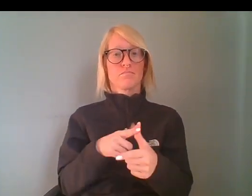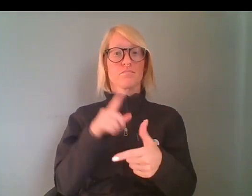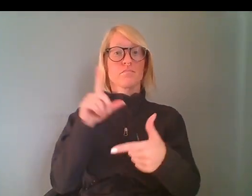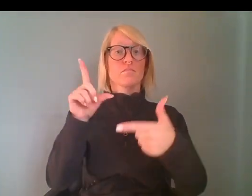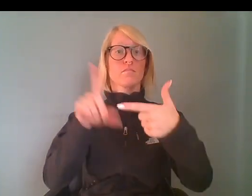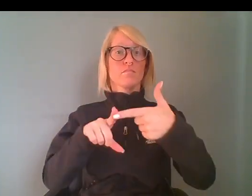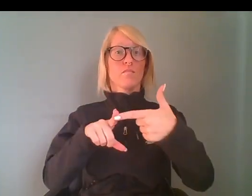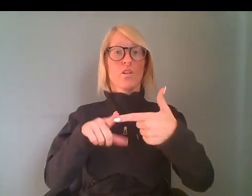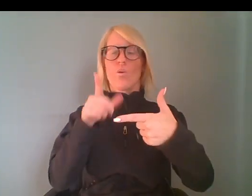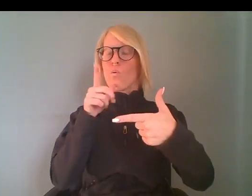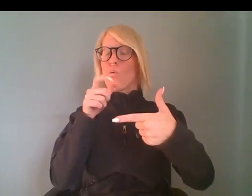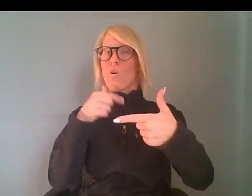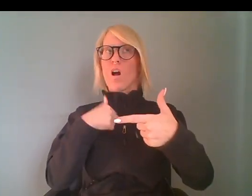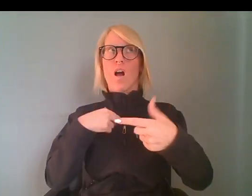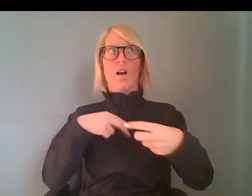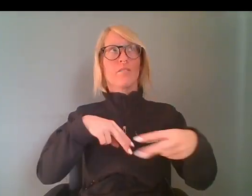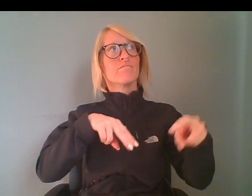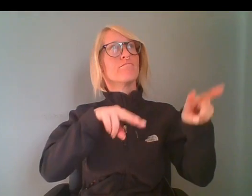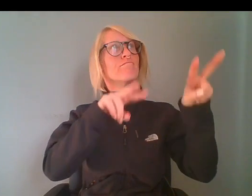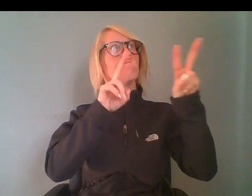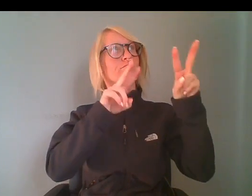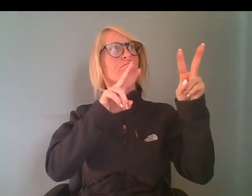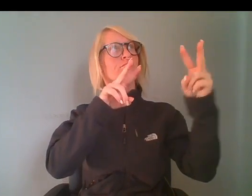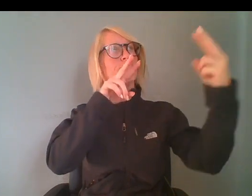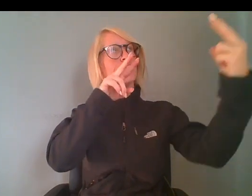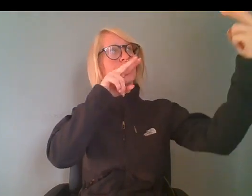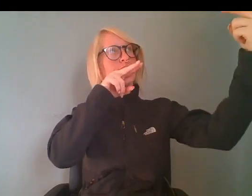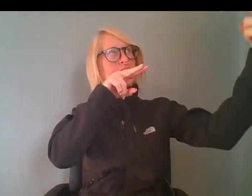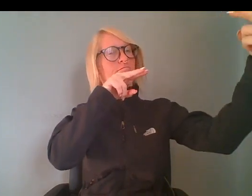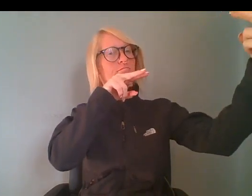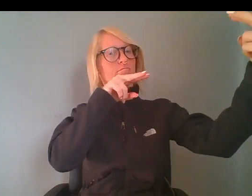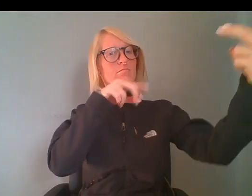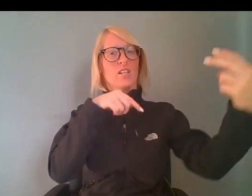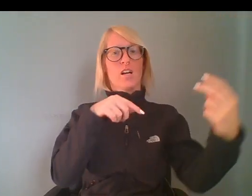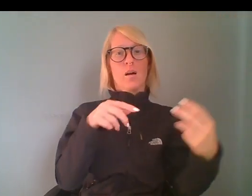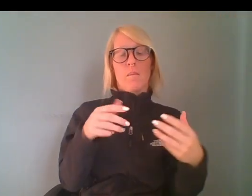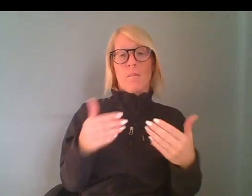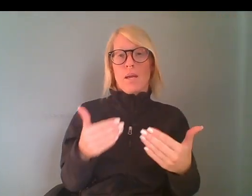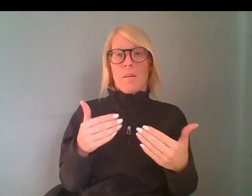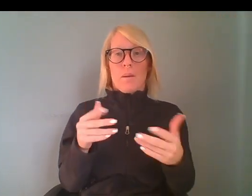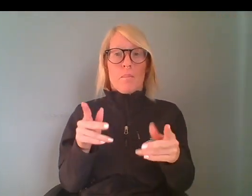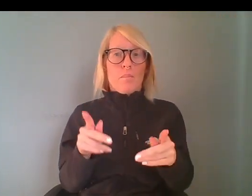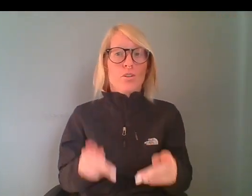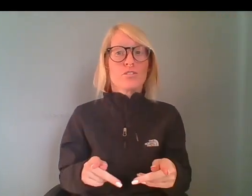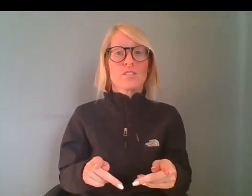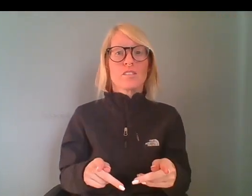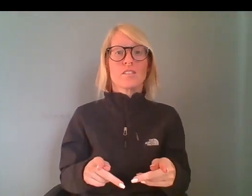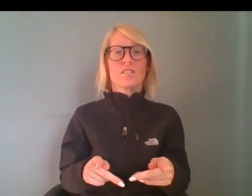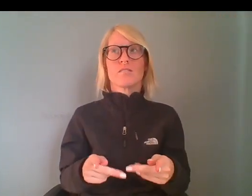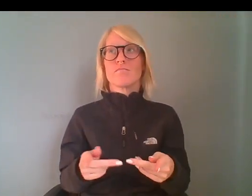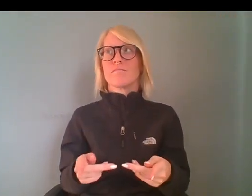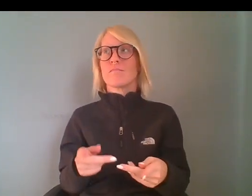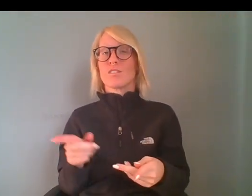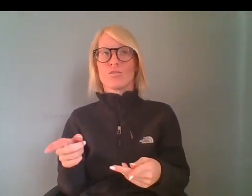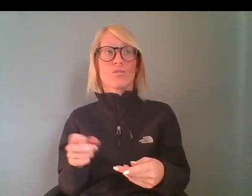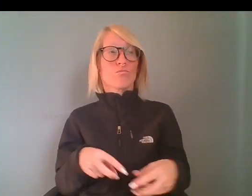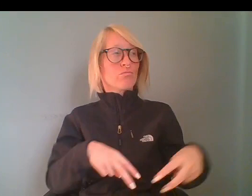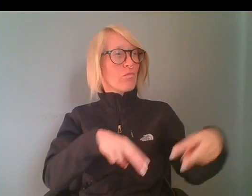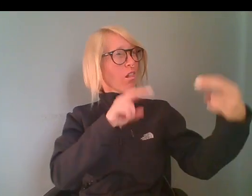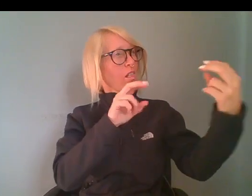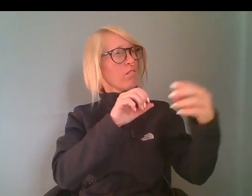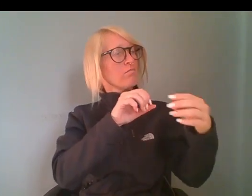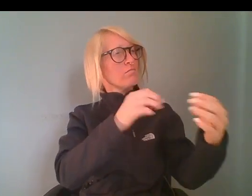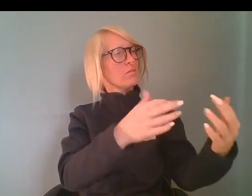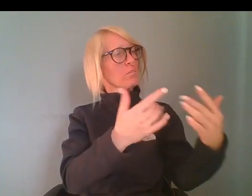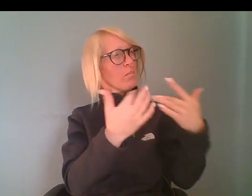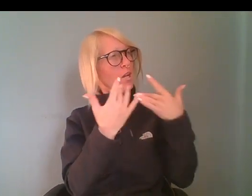Who do I admire? You know, maybe it can be about a person. You can talk about a person whose traits that you admire or who's done good work